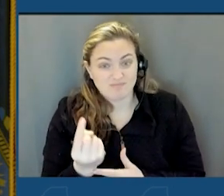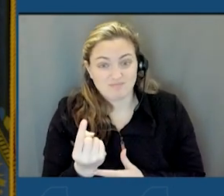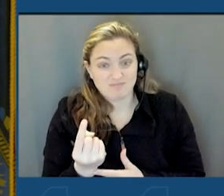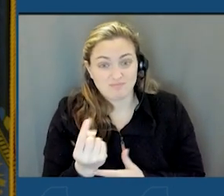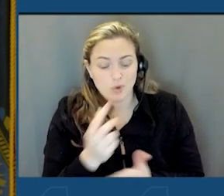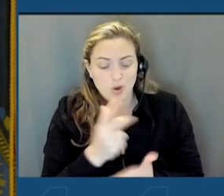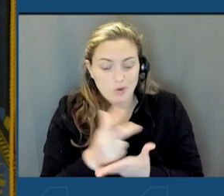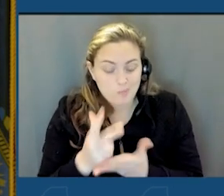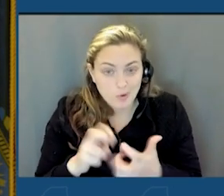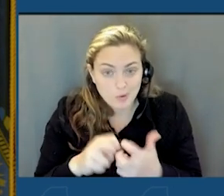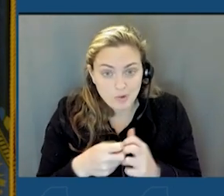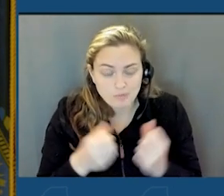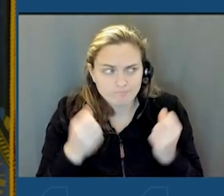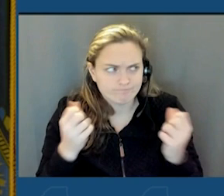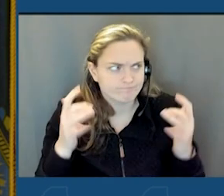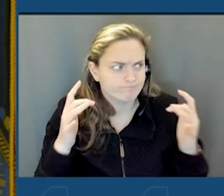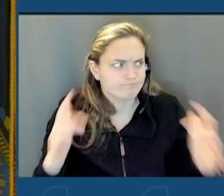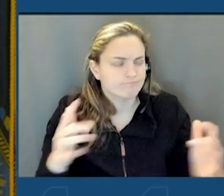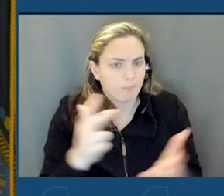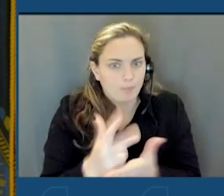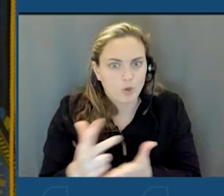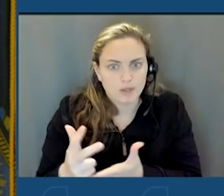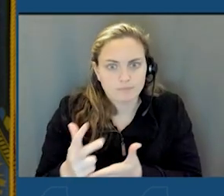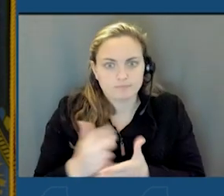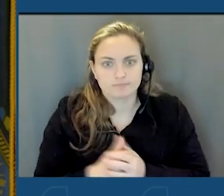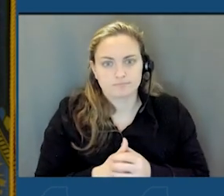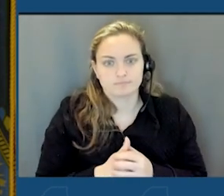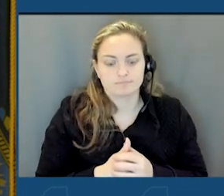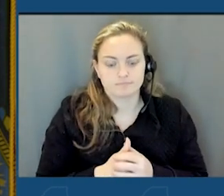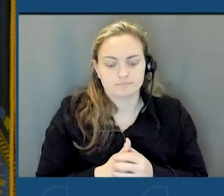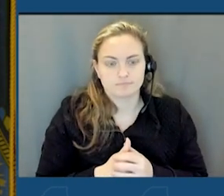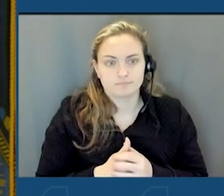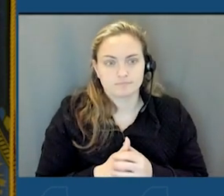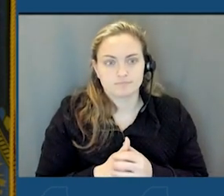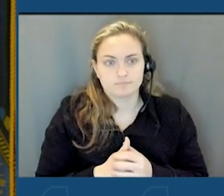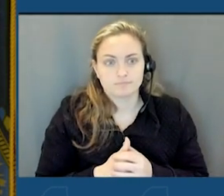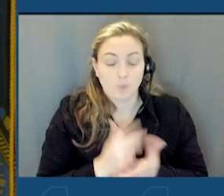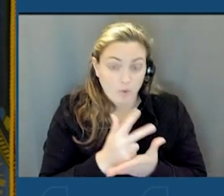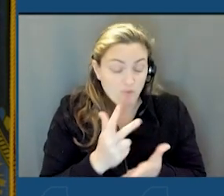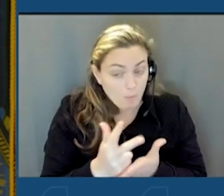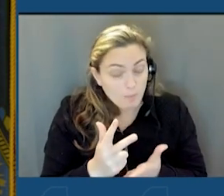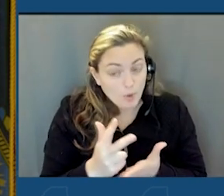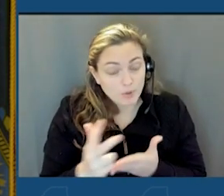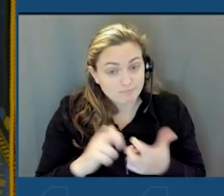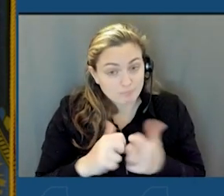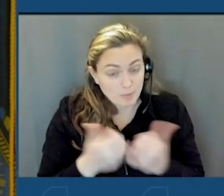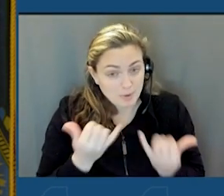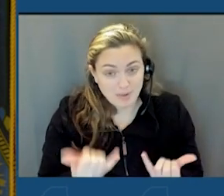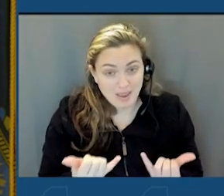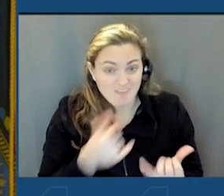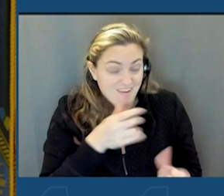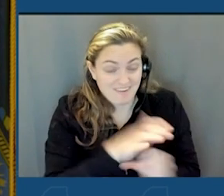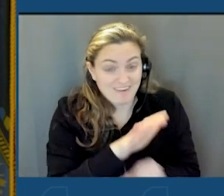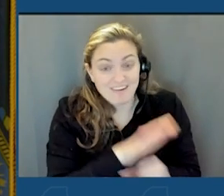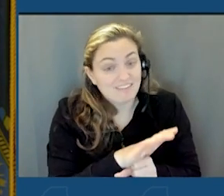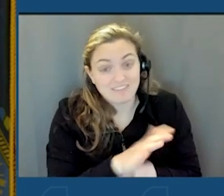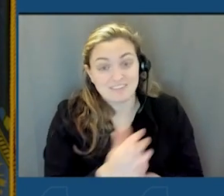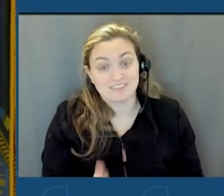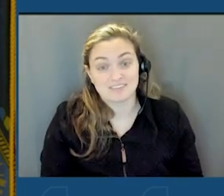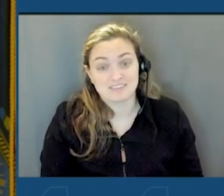We had so many empty parking spaces. We have a parking problem now. We don't have enough empty spaces.